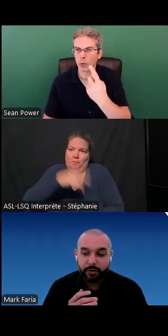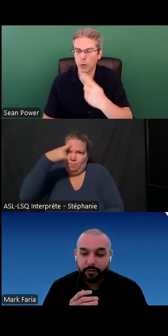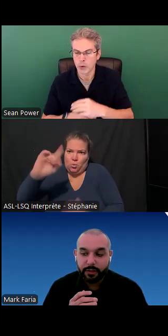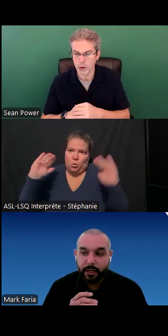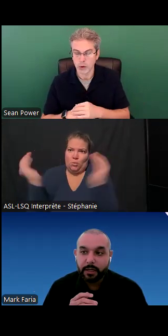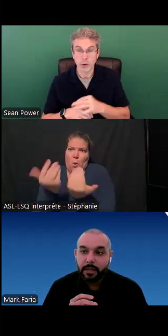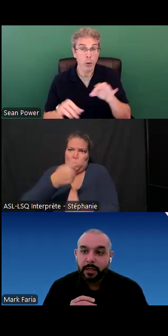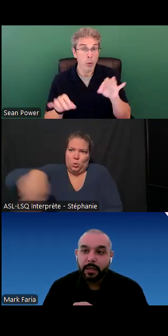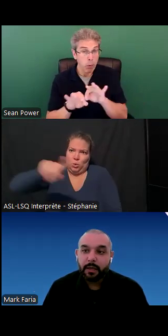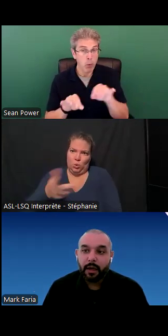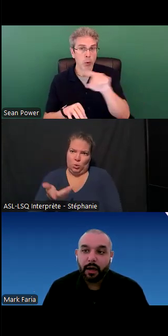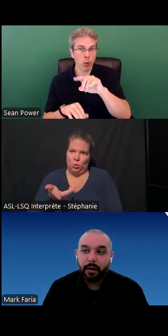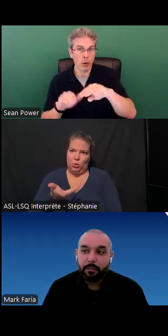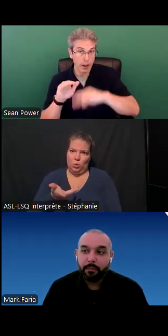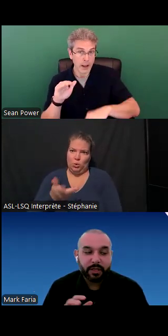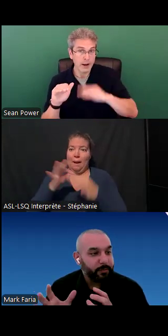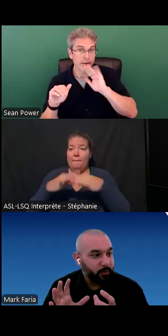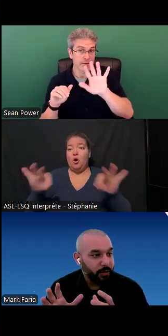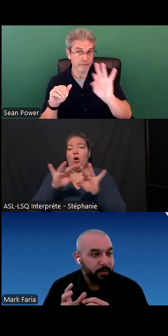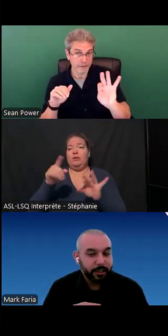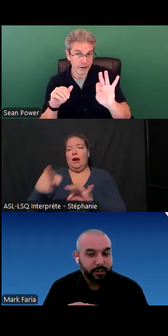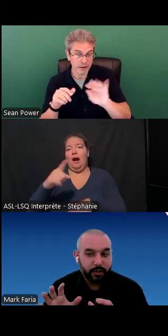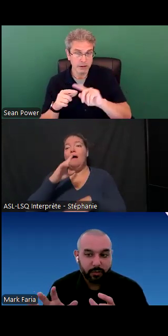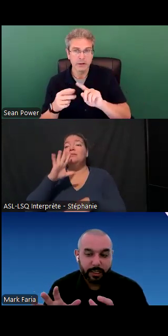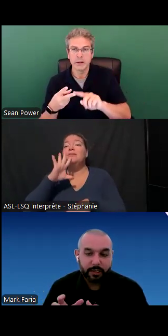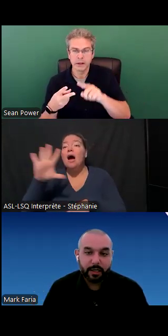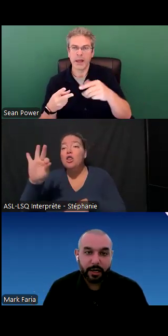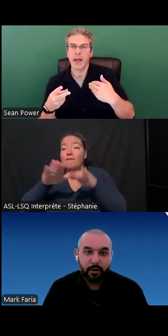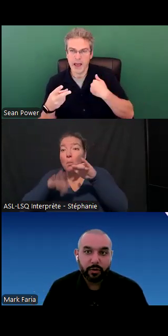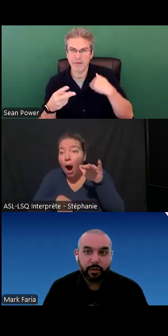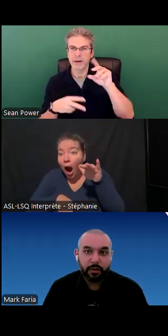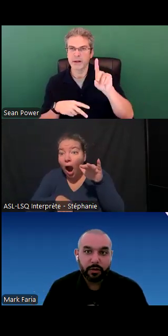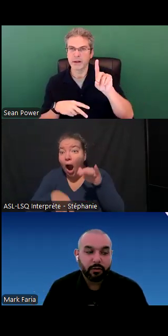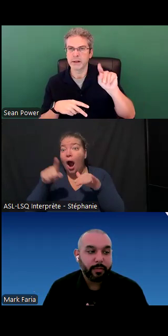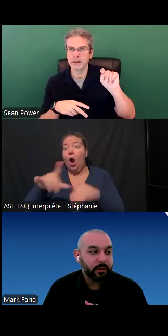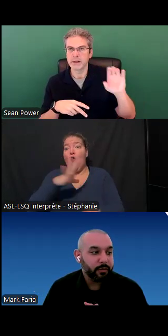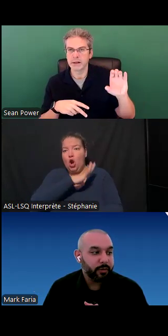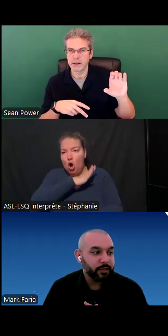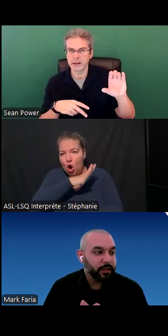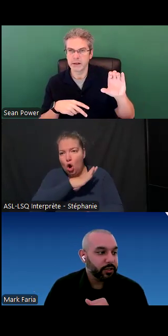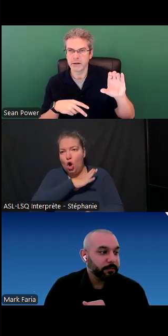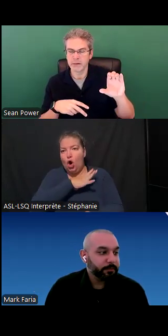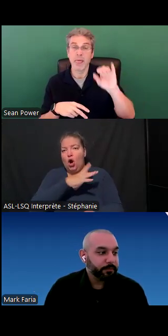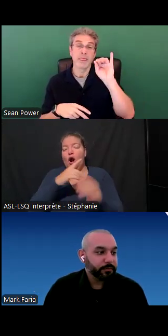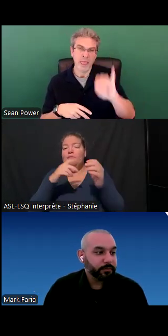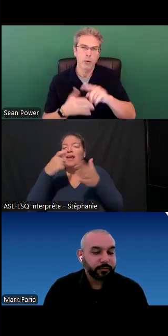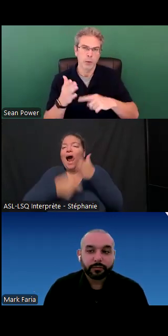you're under 59. But it's a bit more complex, so I just want to get into that now with the remainder of the